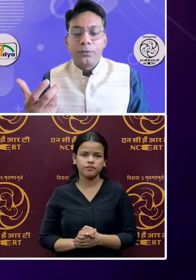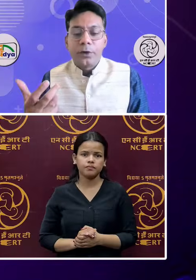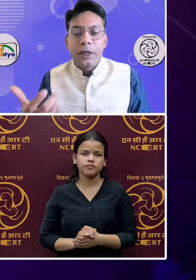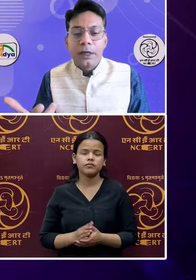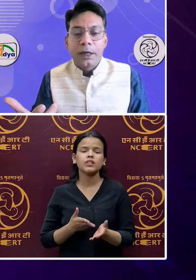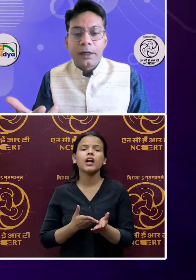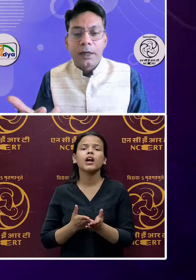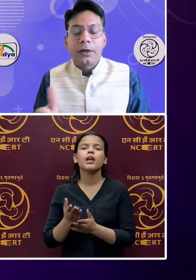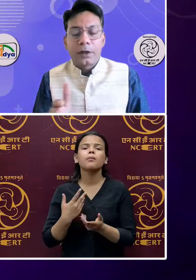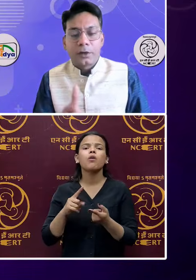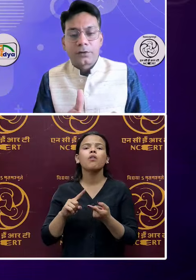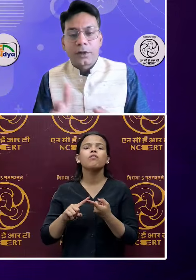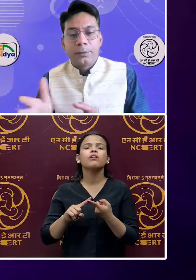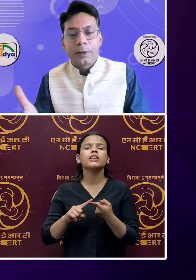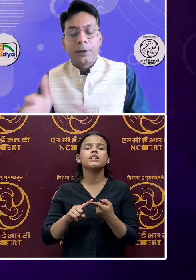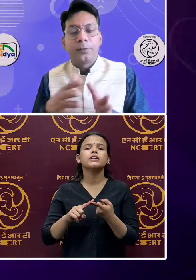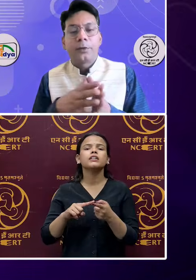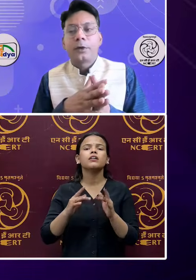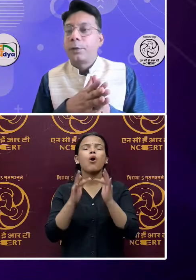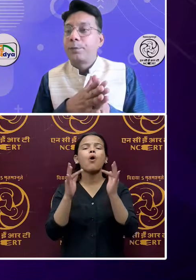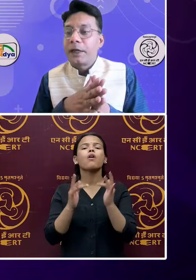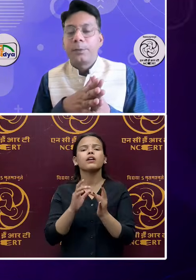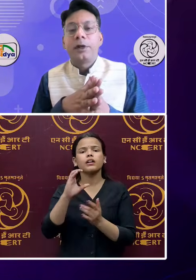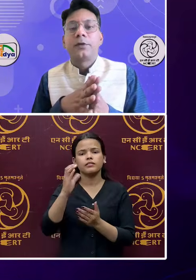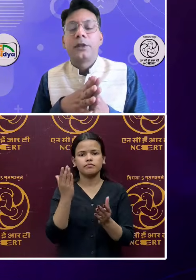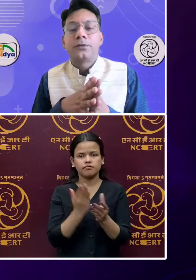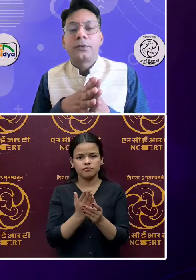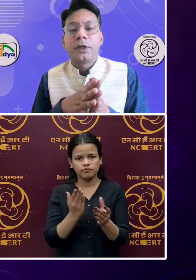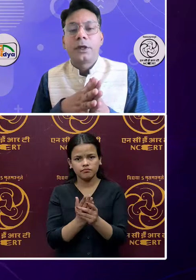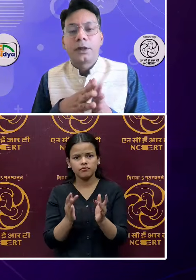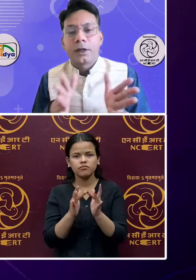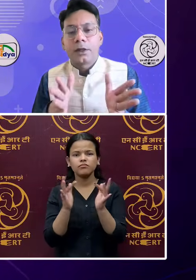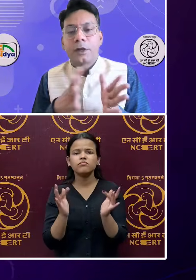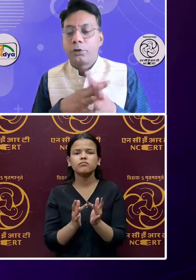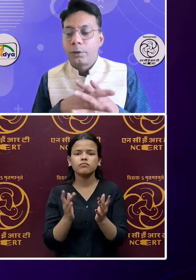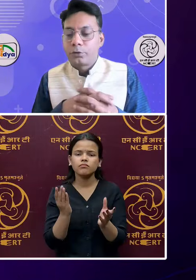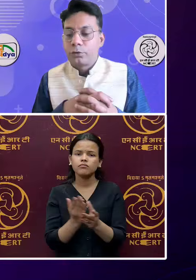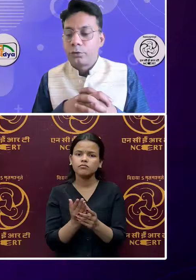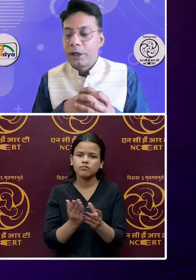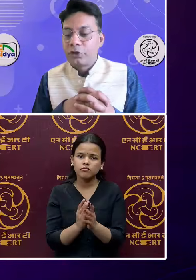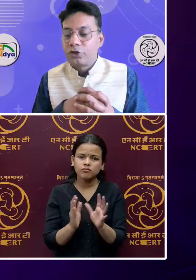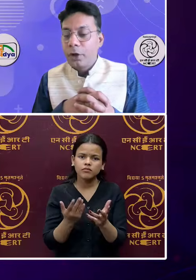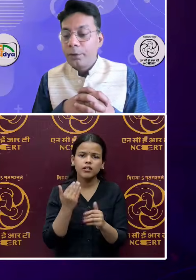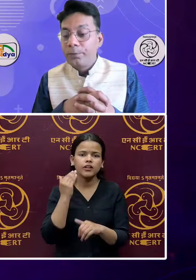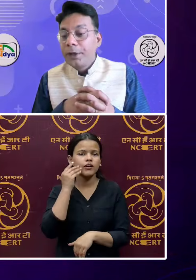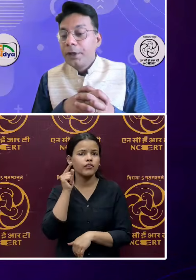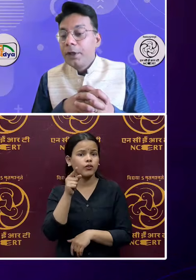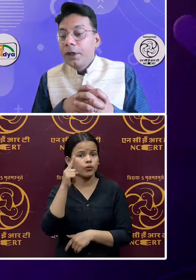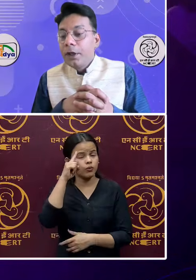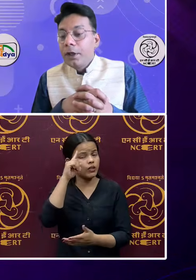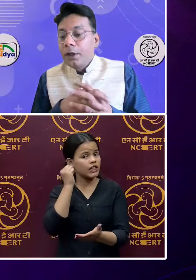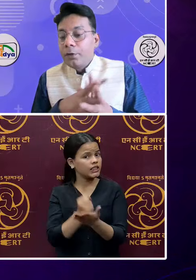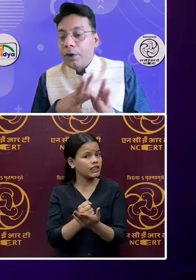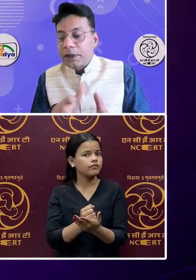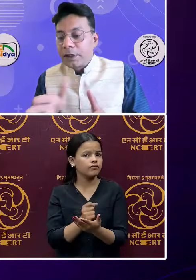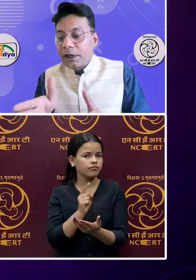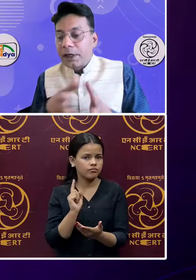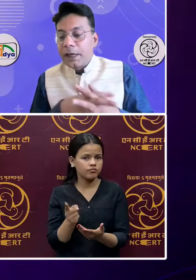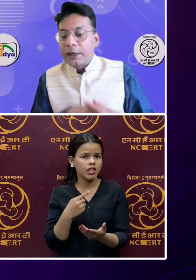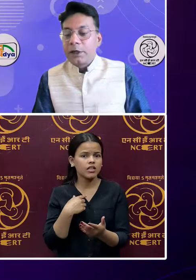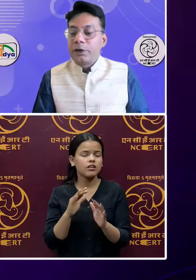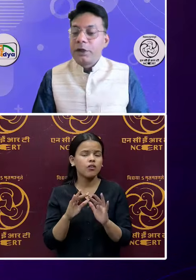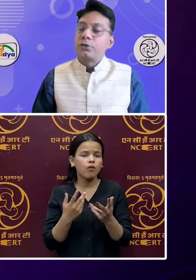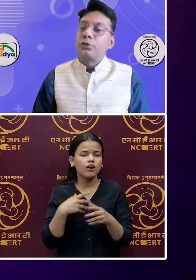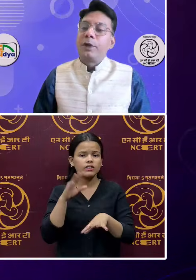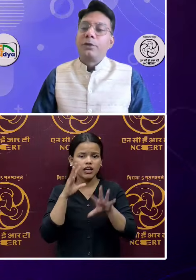type of e-content, it is compatible with these e-content, that you have to make sure. What are the